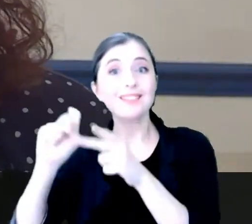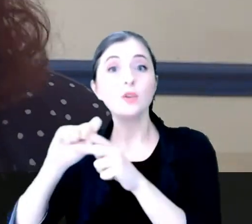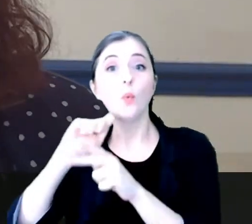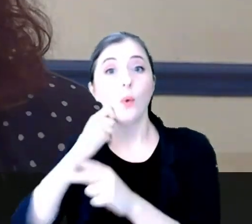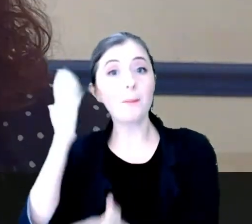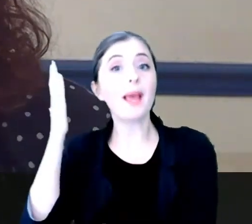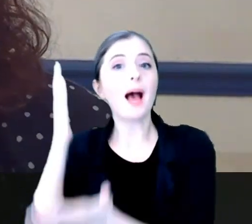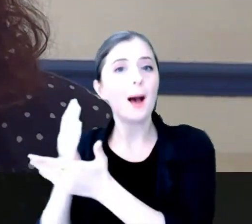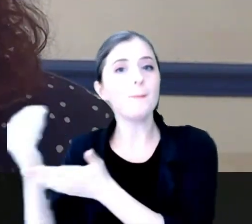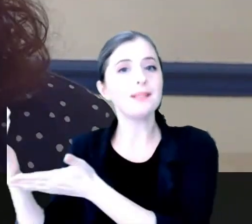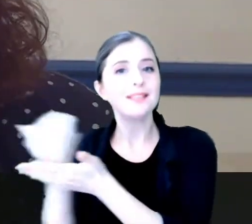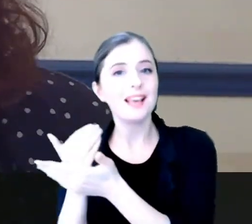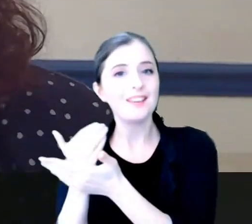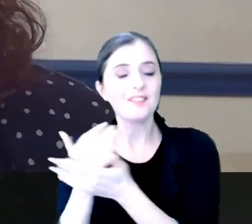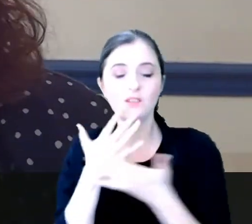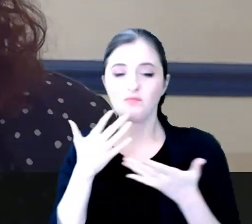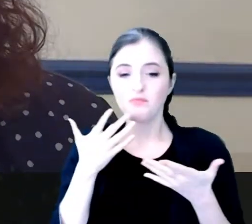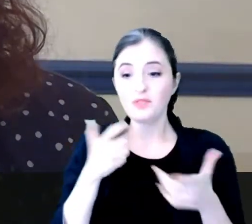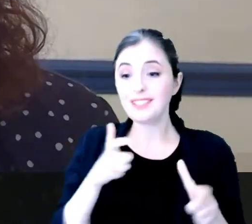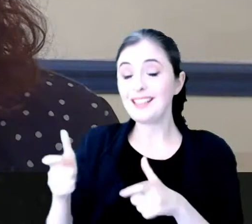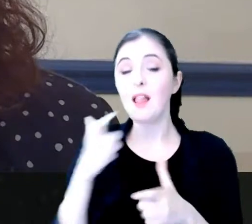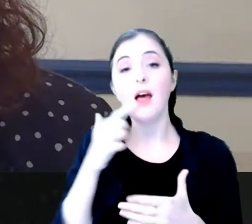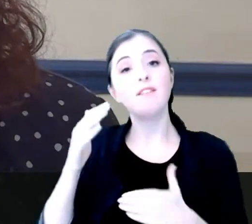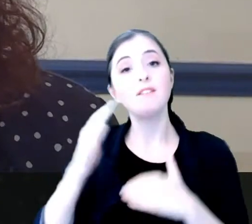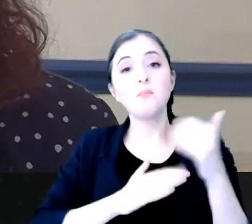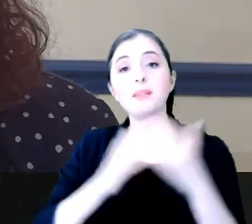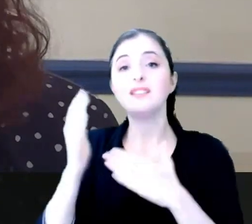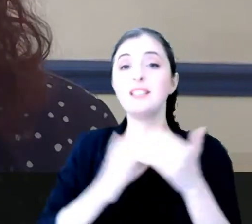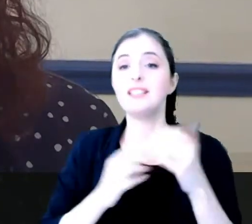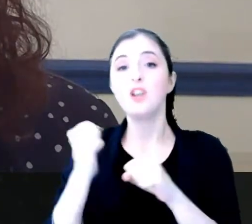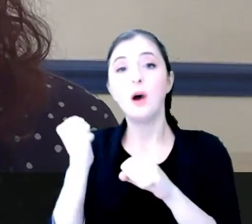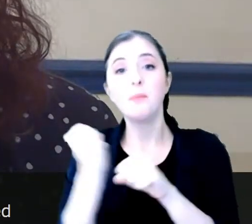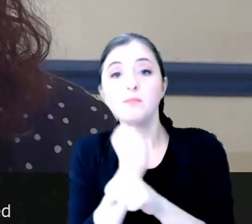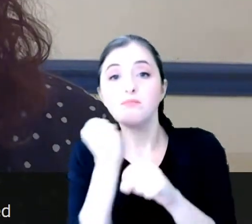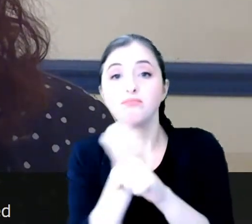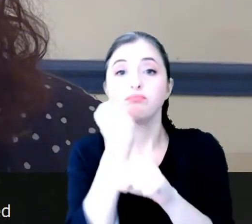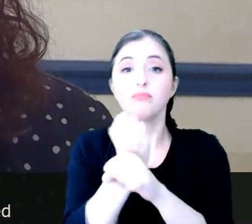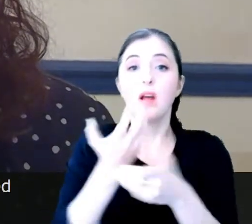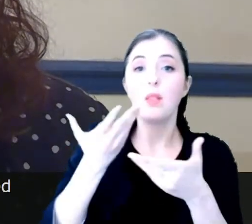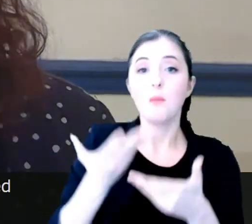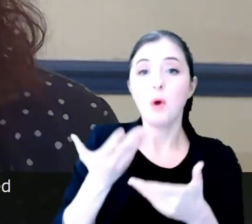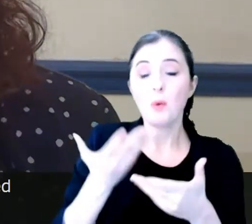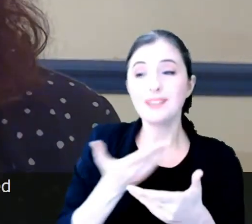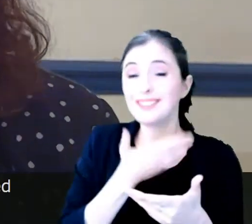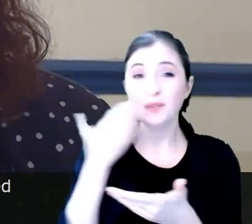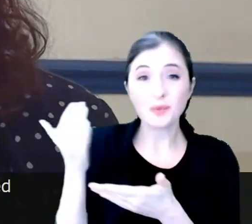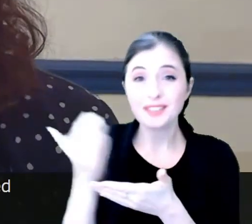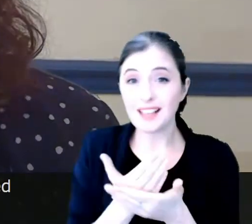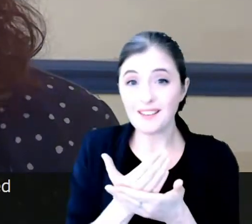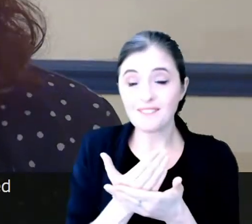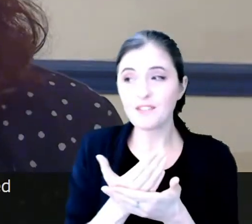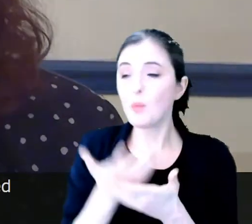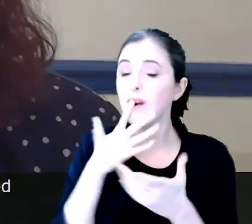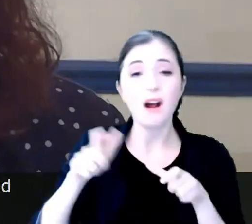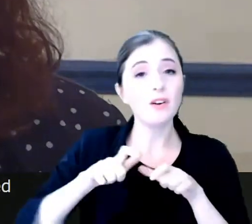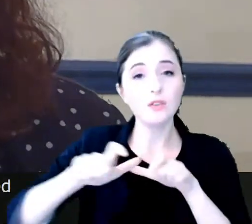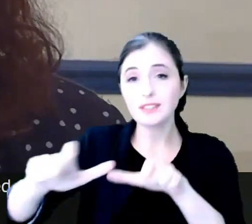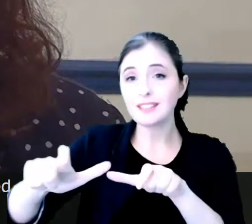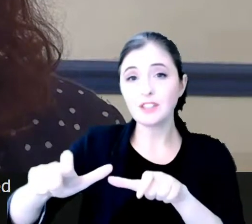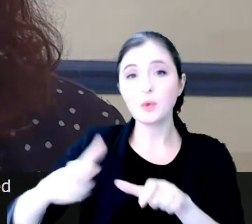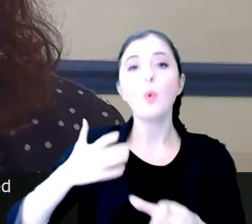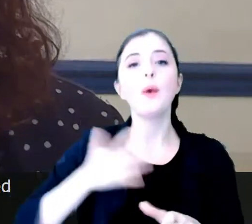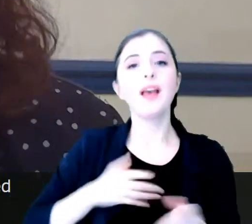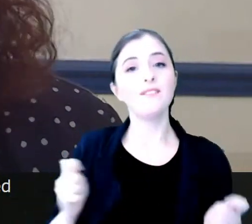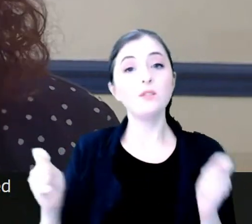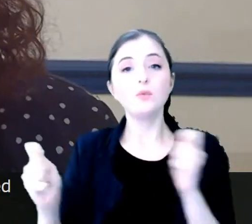buildings that are being completed and we can't go on doing this that are not safe. We have to change. We have to support the